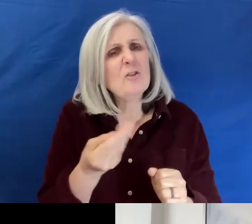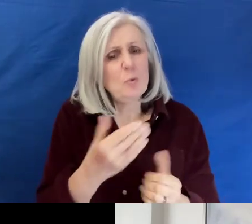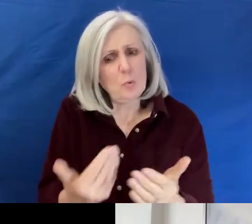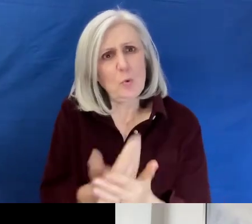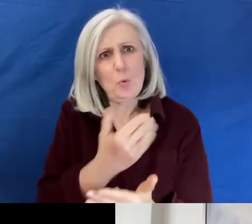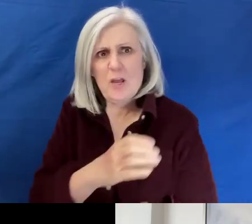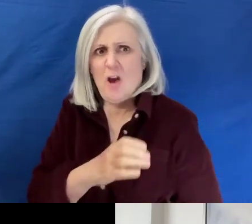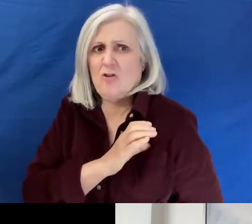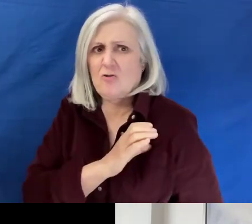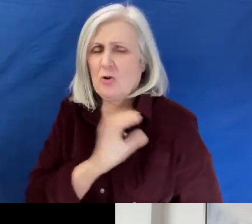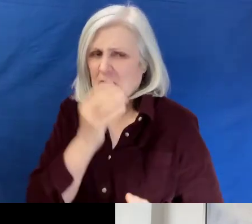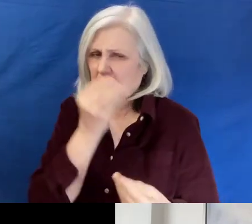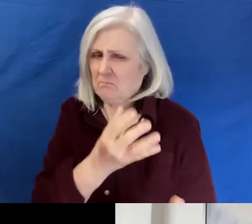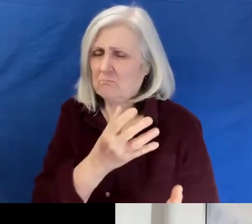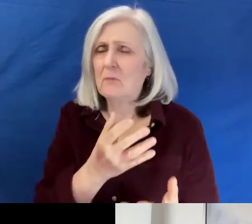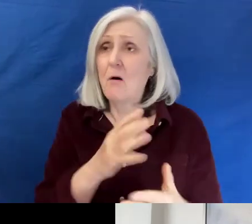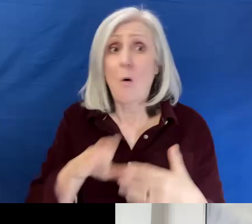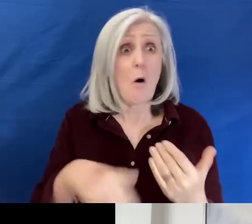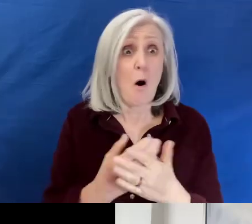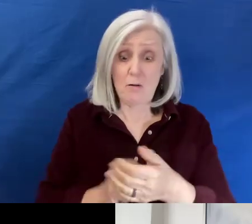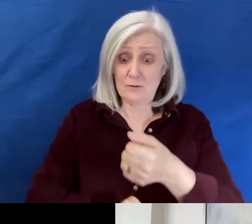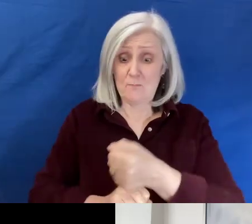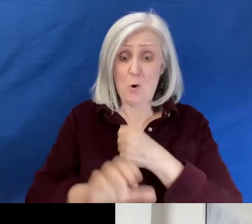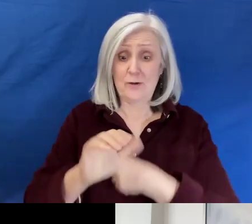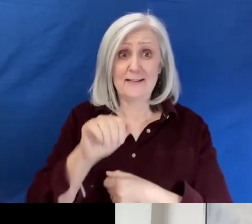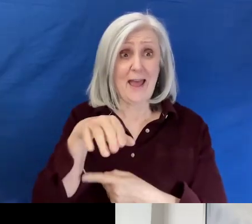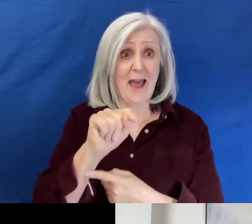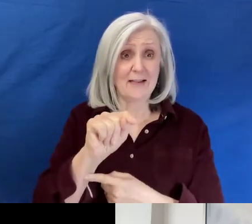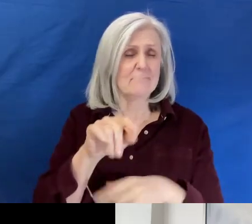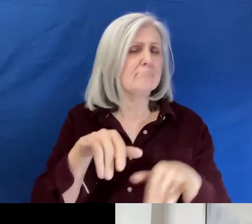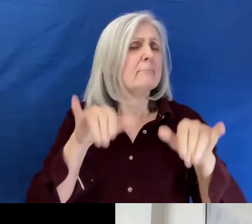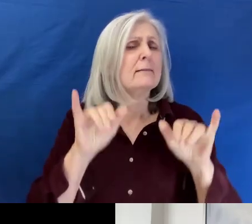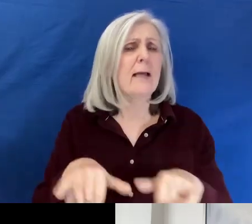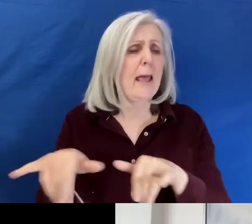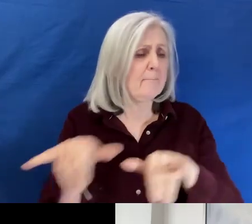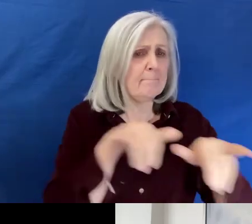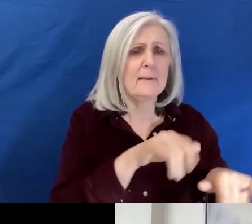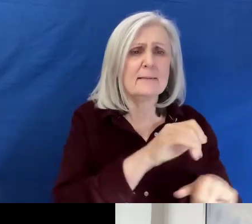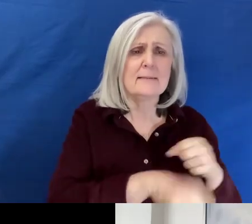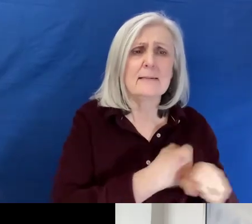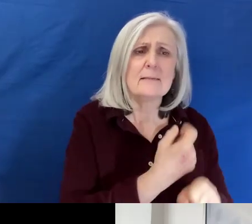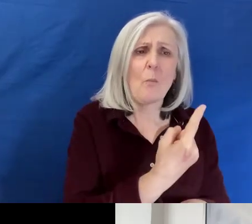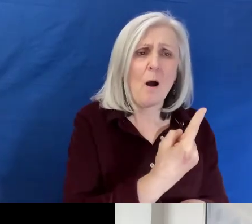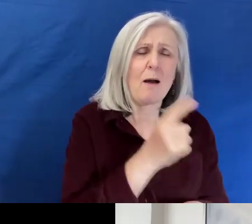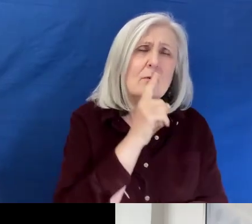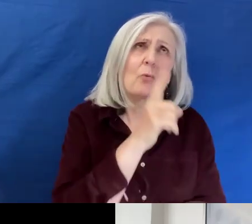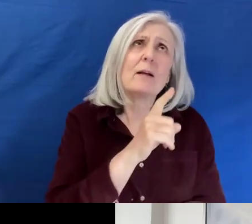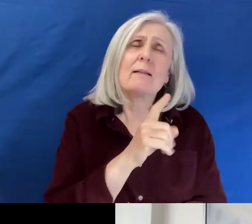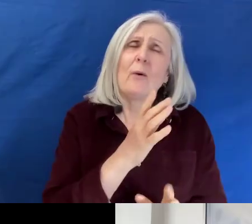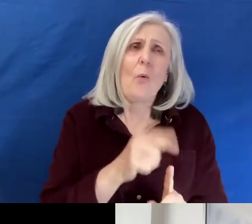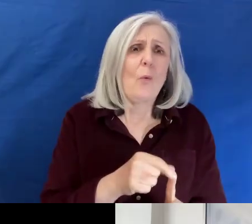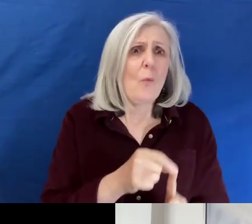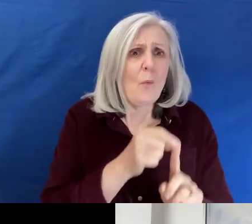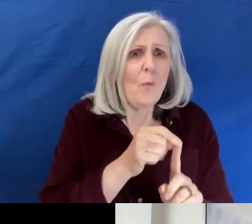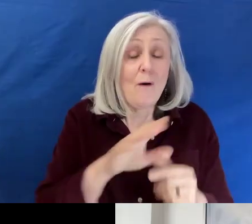as I mentioned, but all the supporting cast is the exact same as season one, which is really special. And they're all